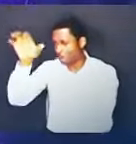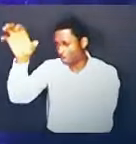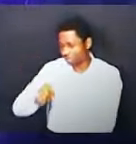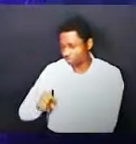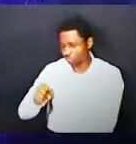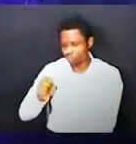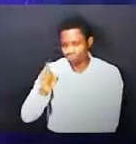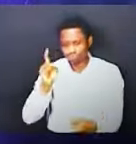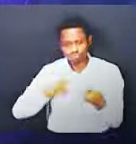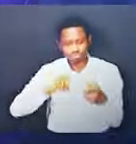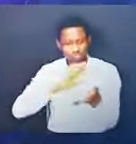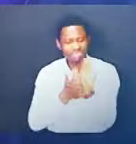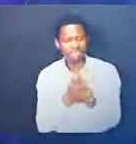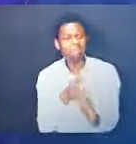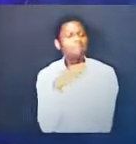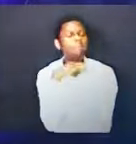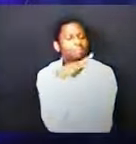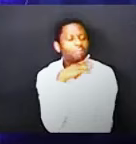Now let's take